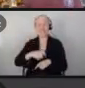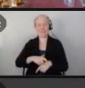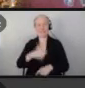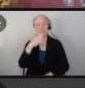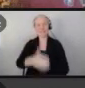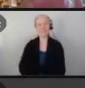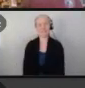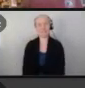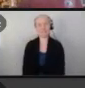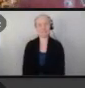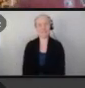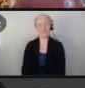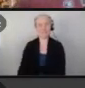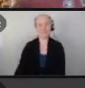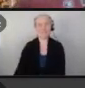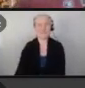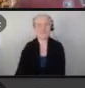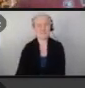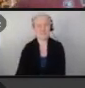Thank you.